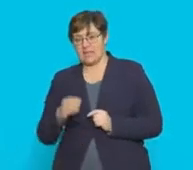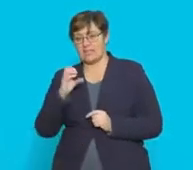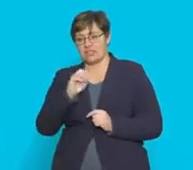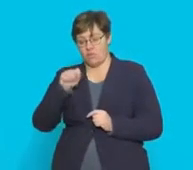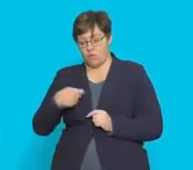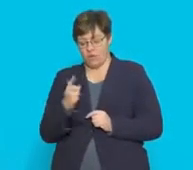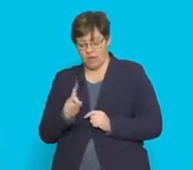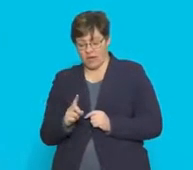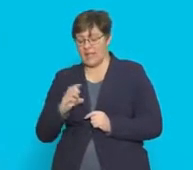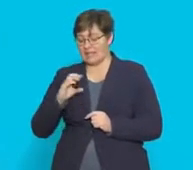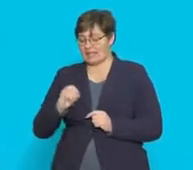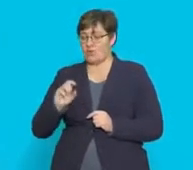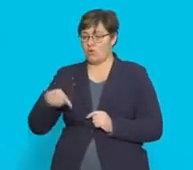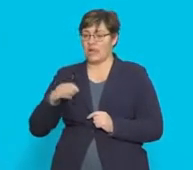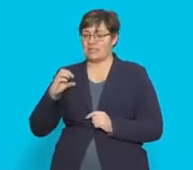and